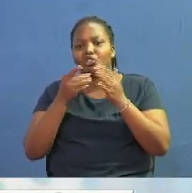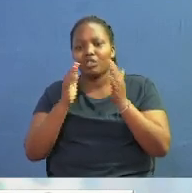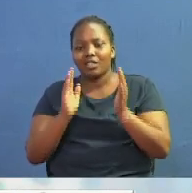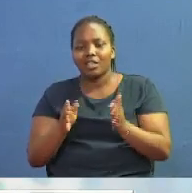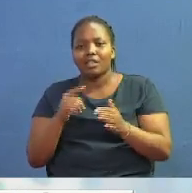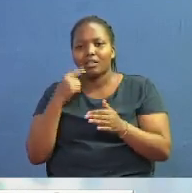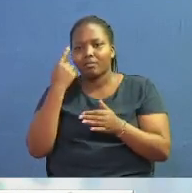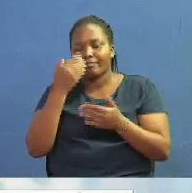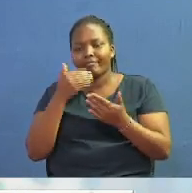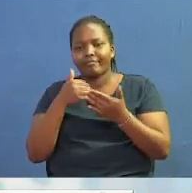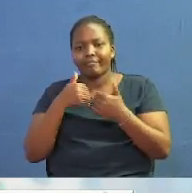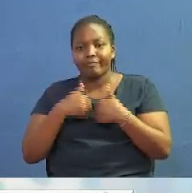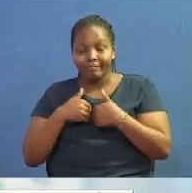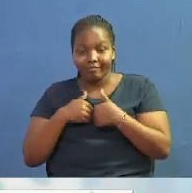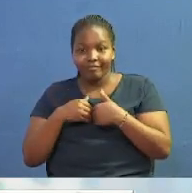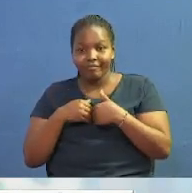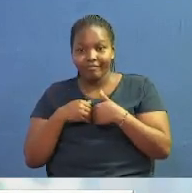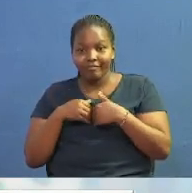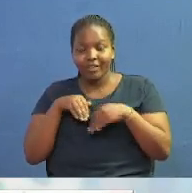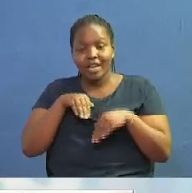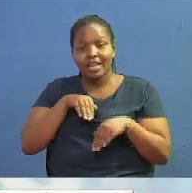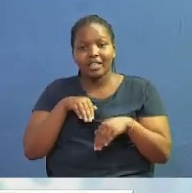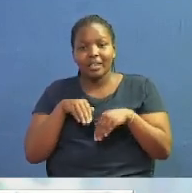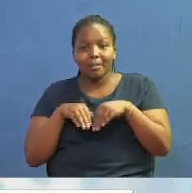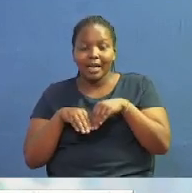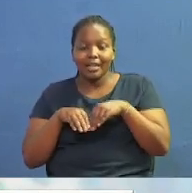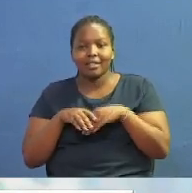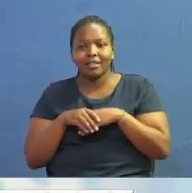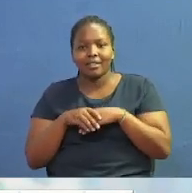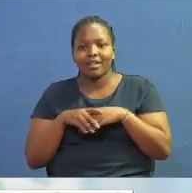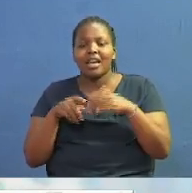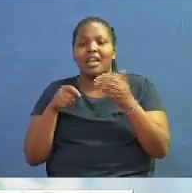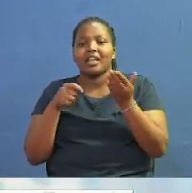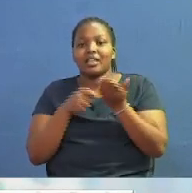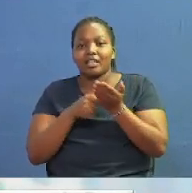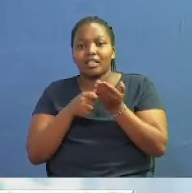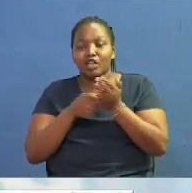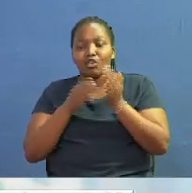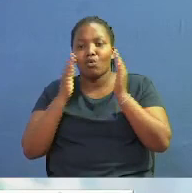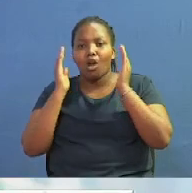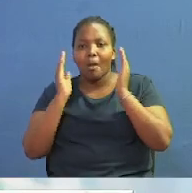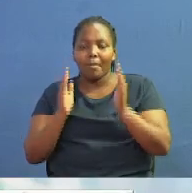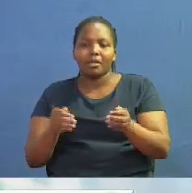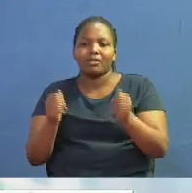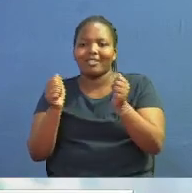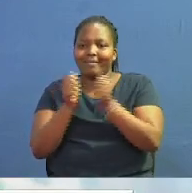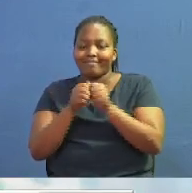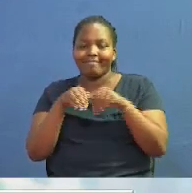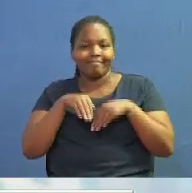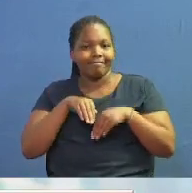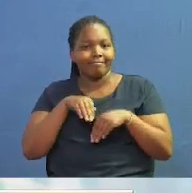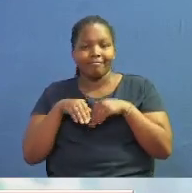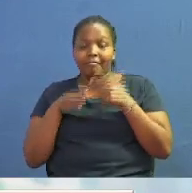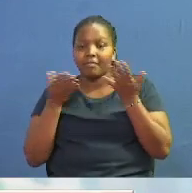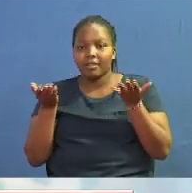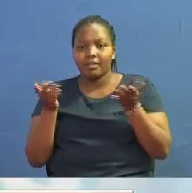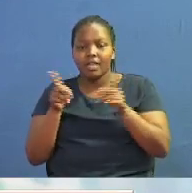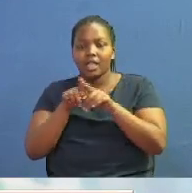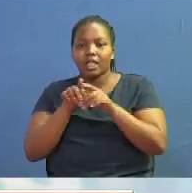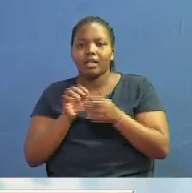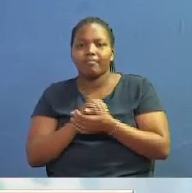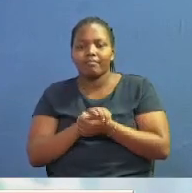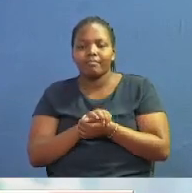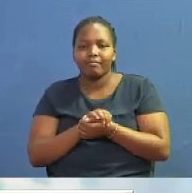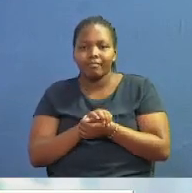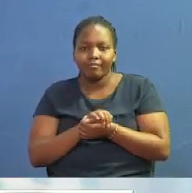who have disabilities, we shall have technical persons with disabilities, and from